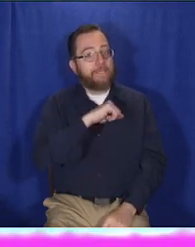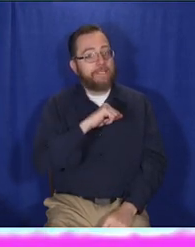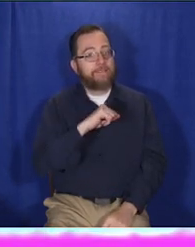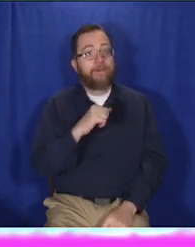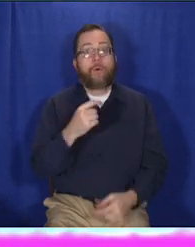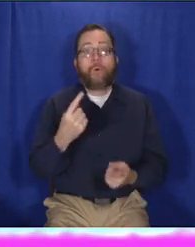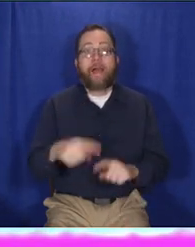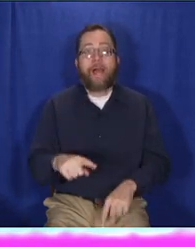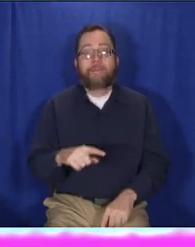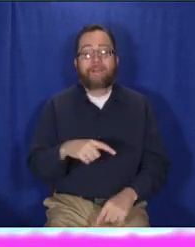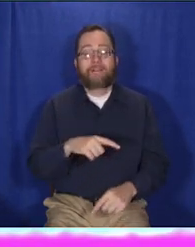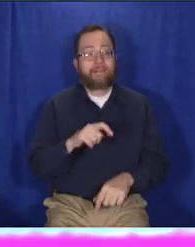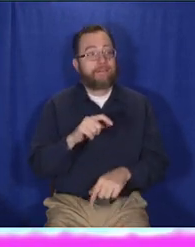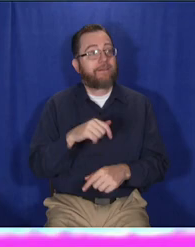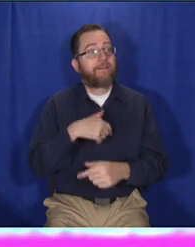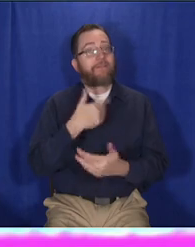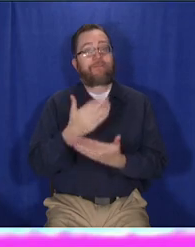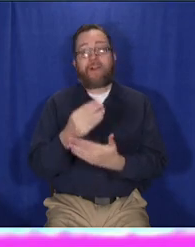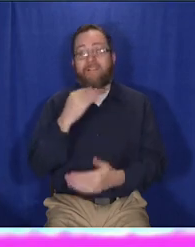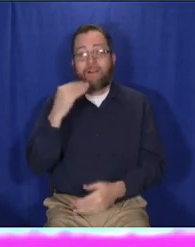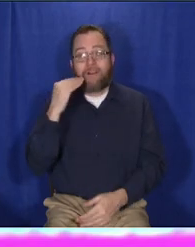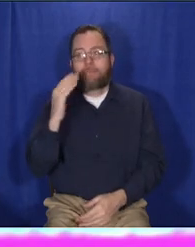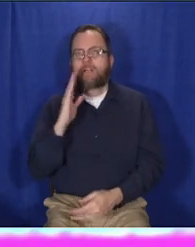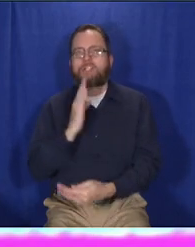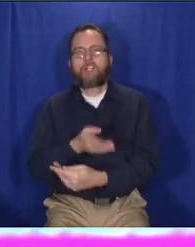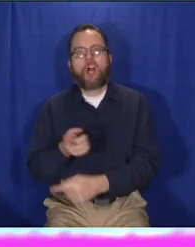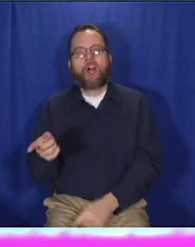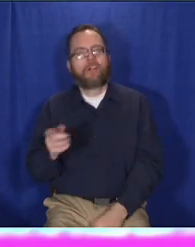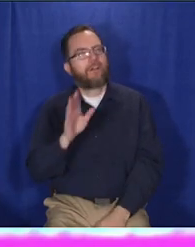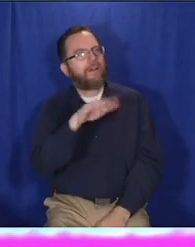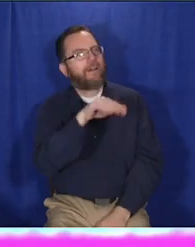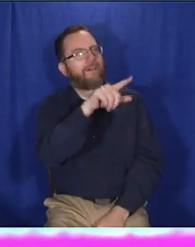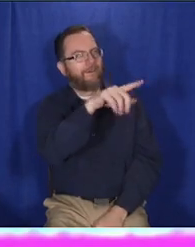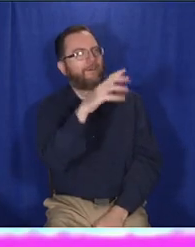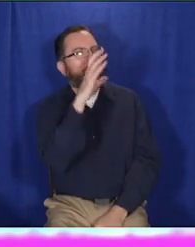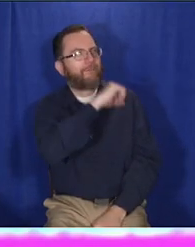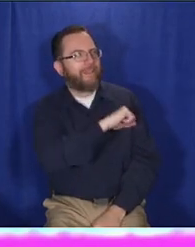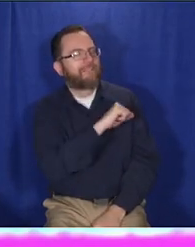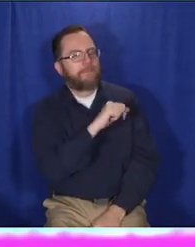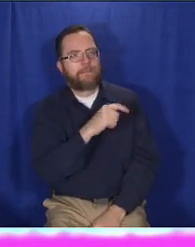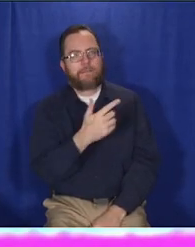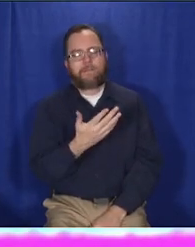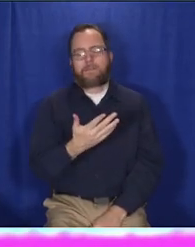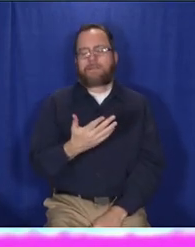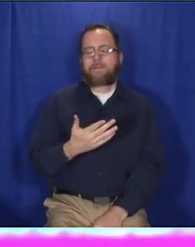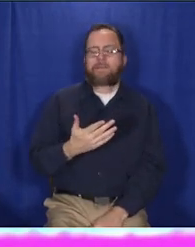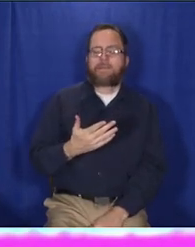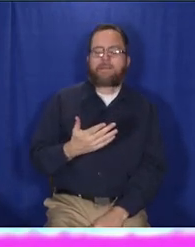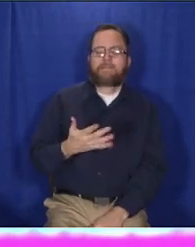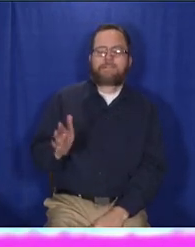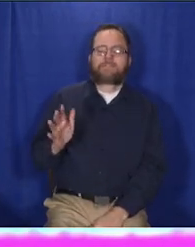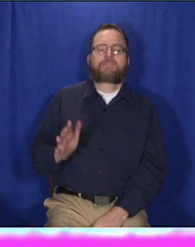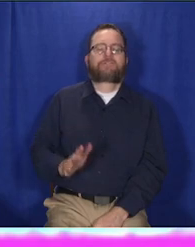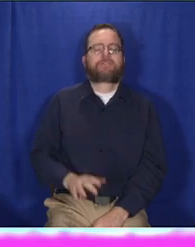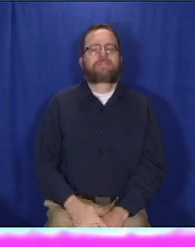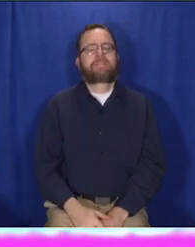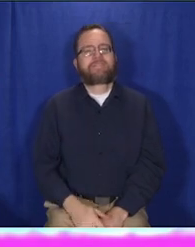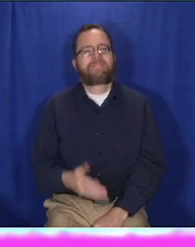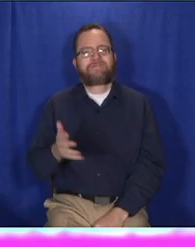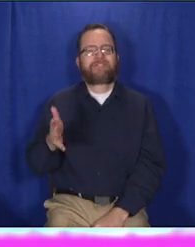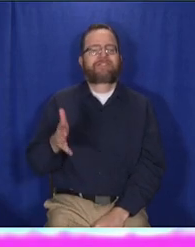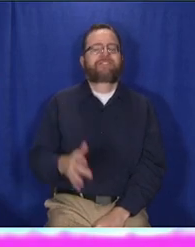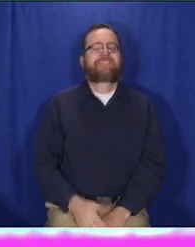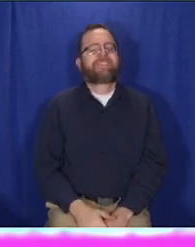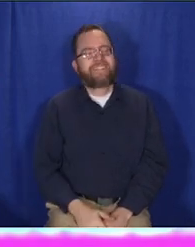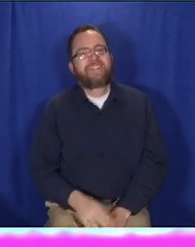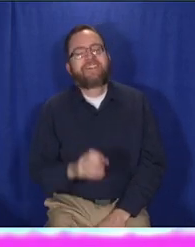Jesus, and there's no condemnation. All right. We're going to dive into verses 14 through 20, and we looked at some of